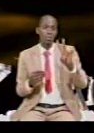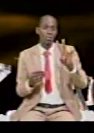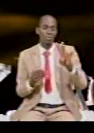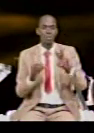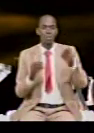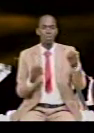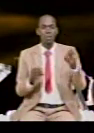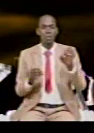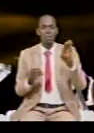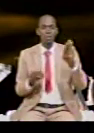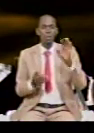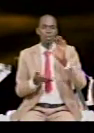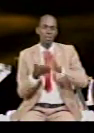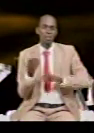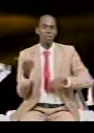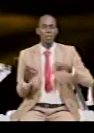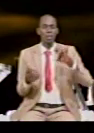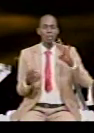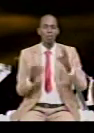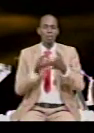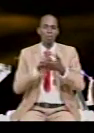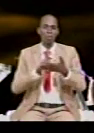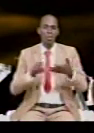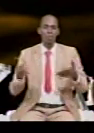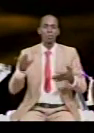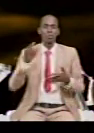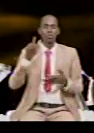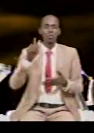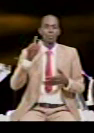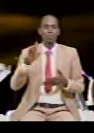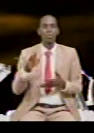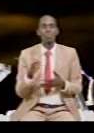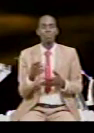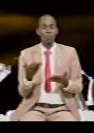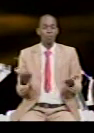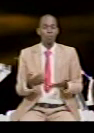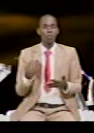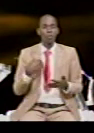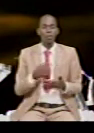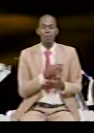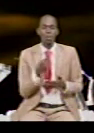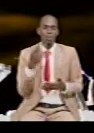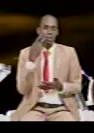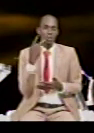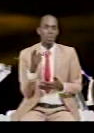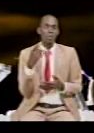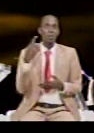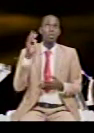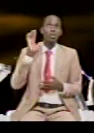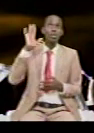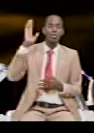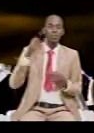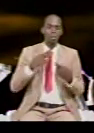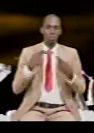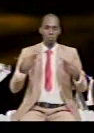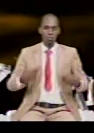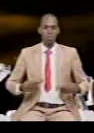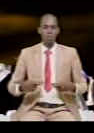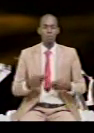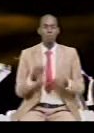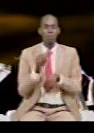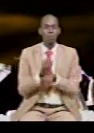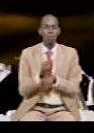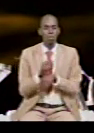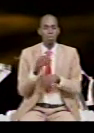25, there we read about his priesthood ministry for us as Christians. Hebrews chapter